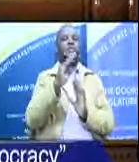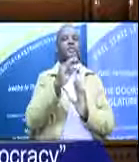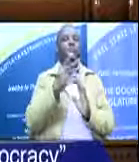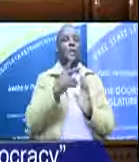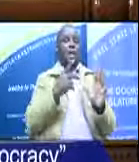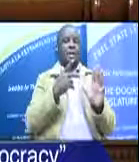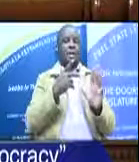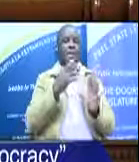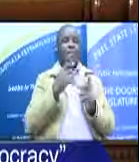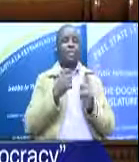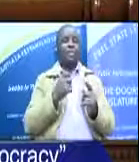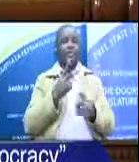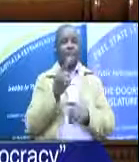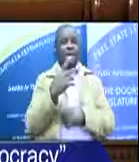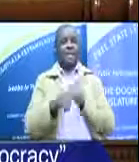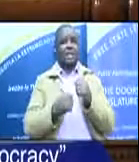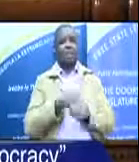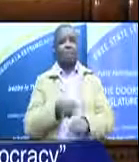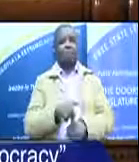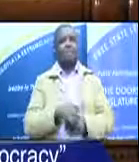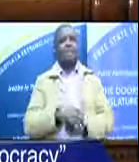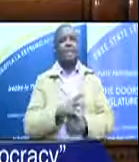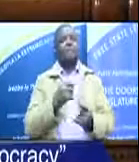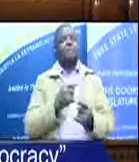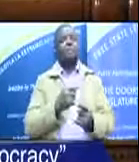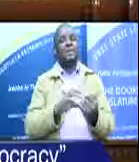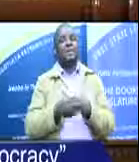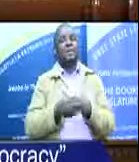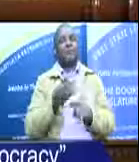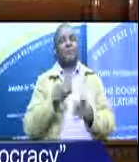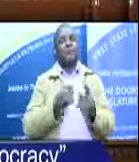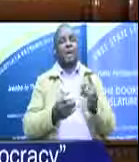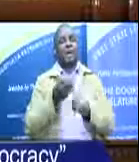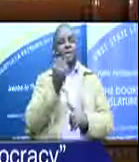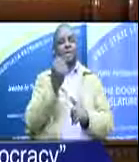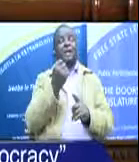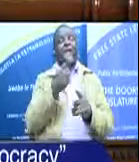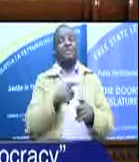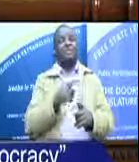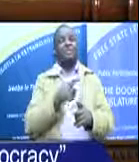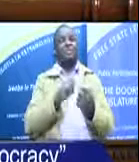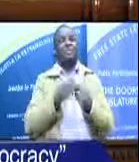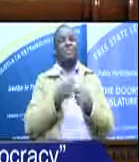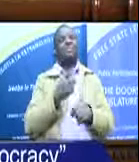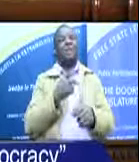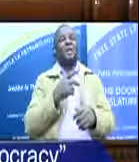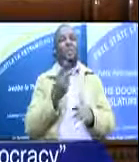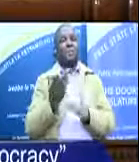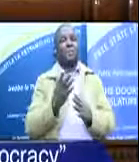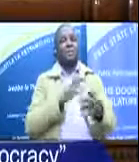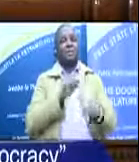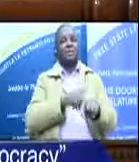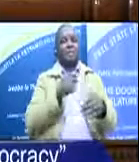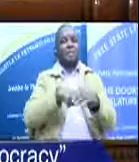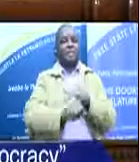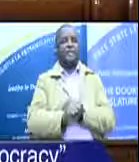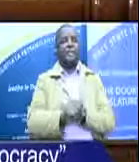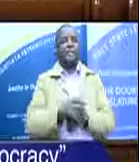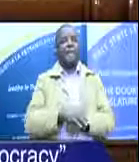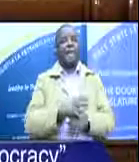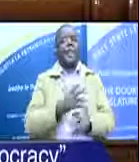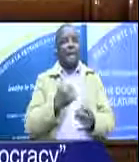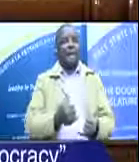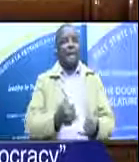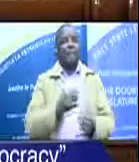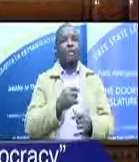financial year. This is we do in a quest to mitigate the maternal deaths. Additionally, we managed to